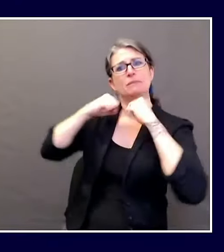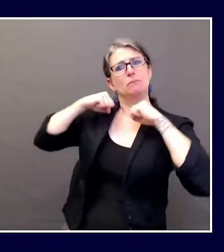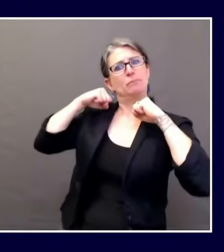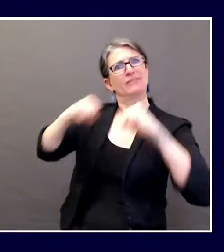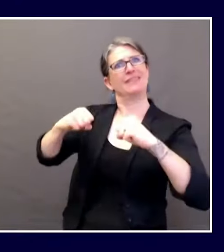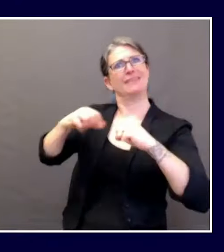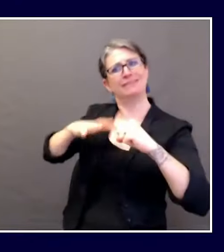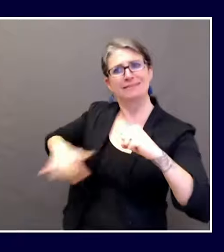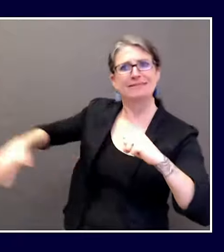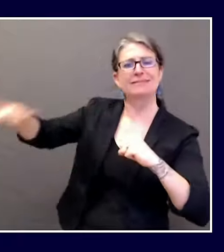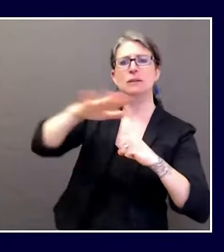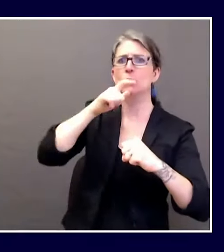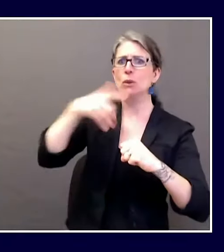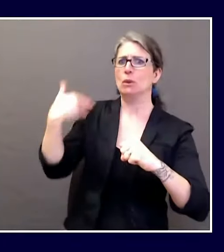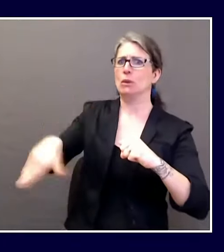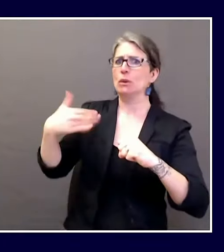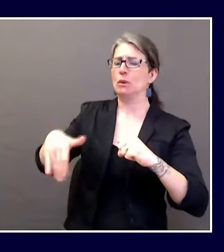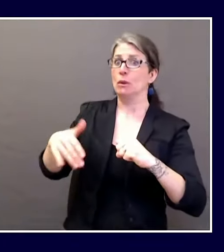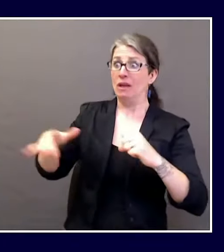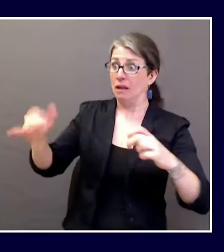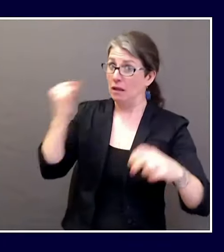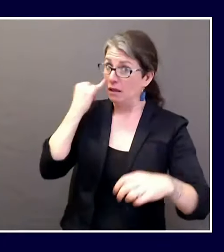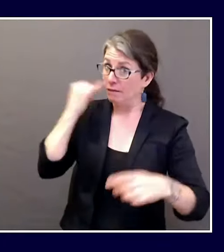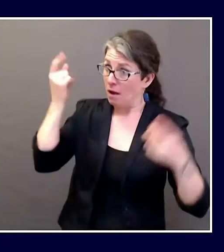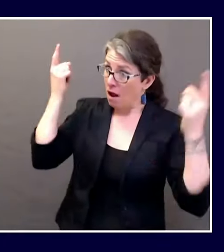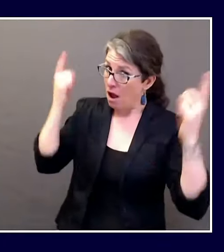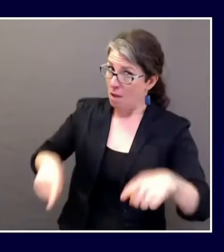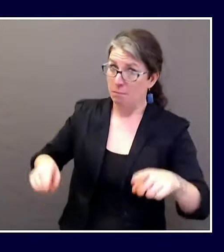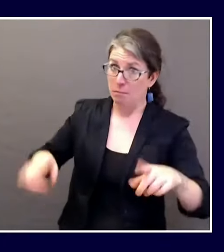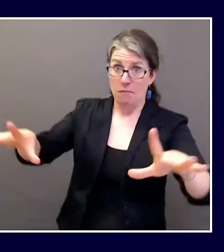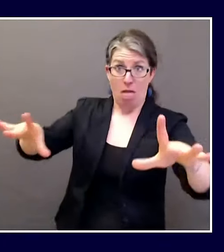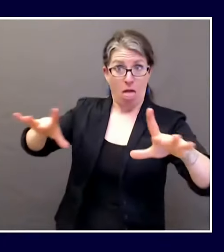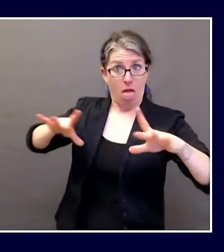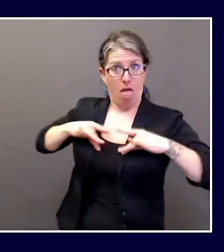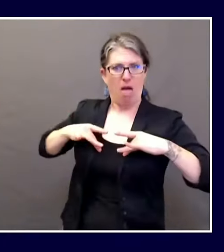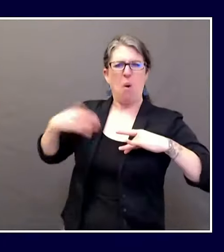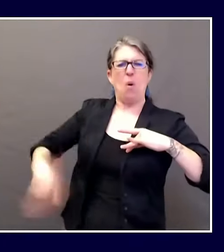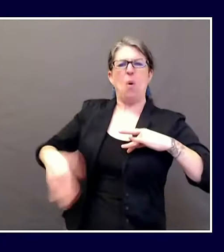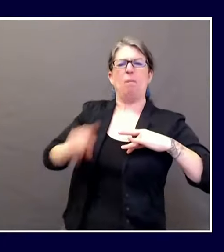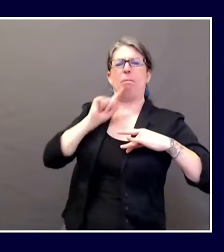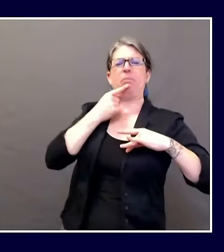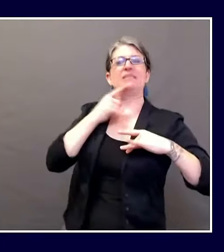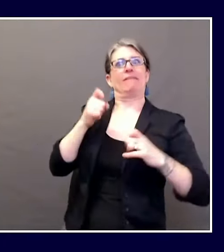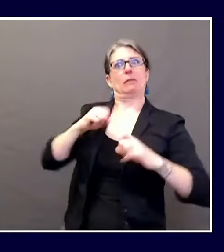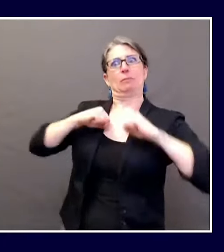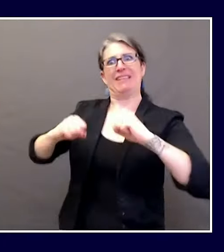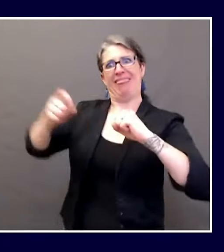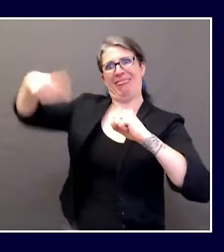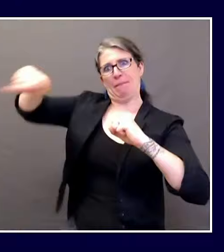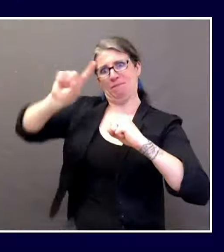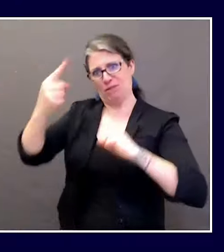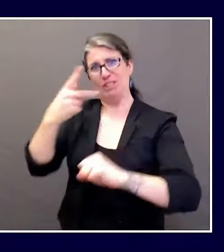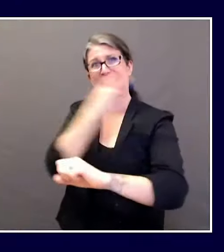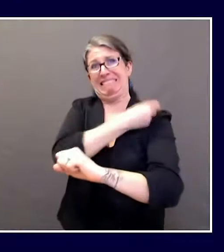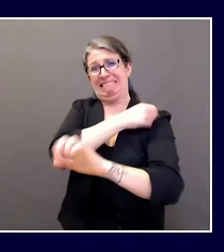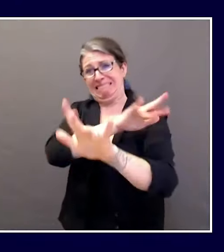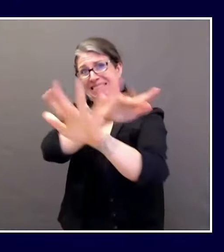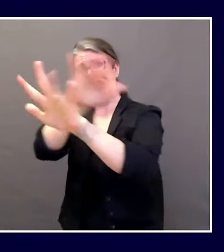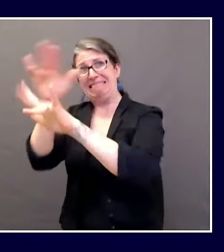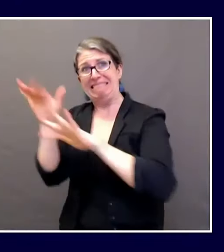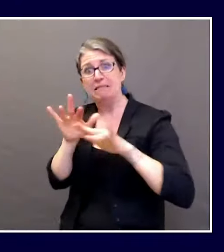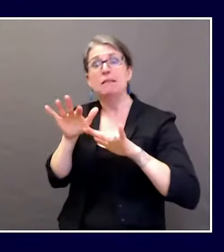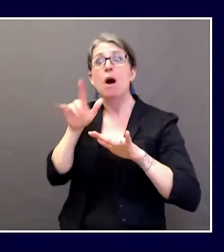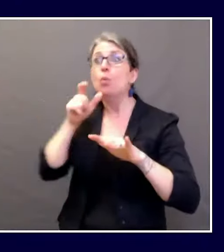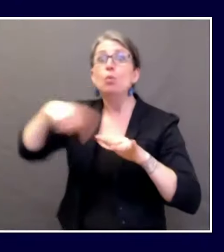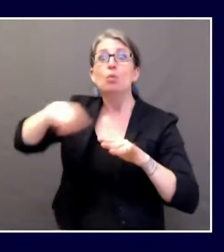whether they are residents of long-term care or congregate settings or folks who live in the community. By focusing on vaccinations for them